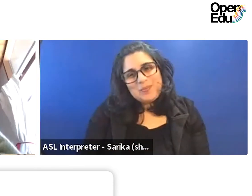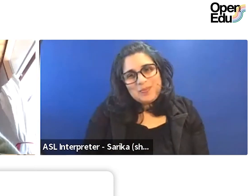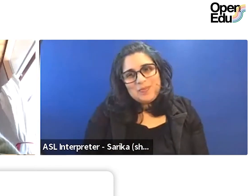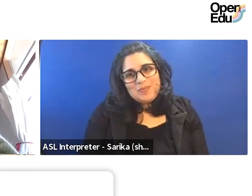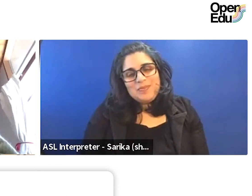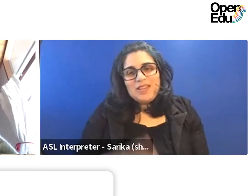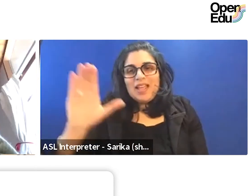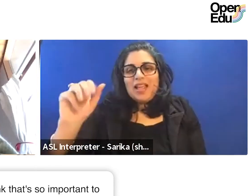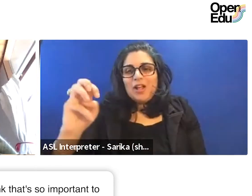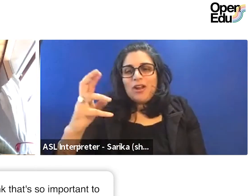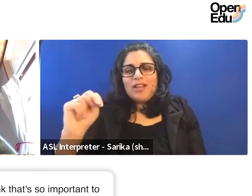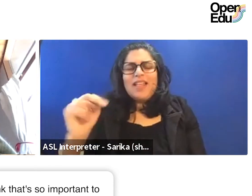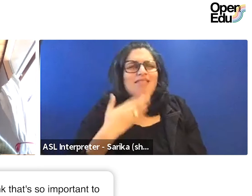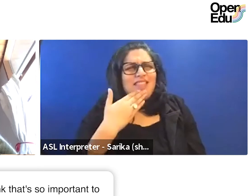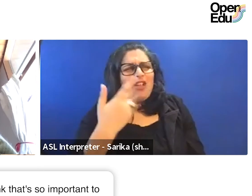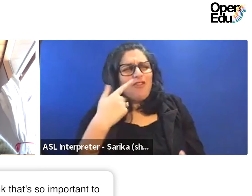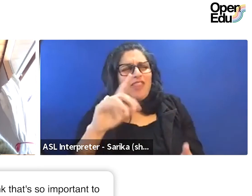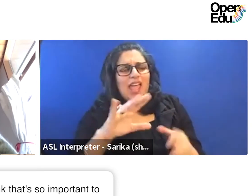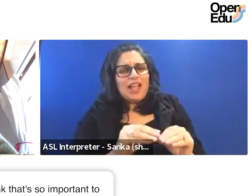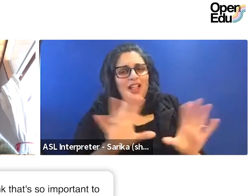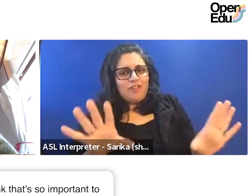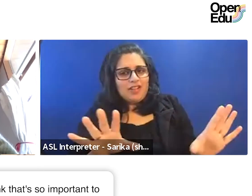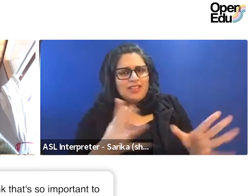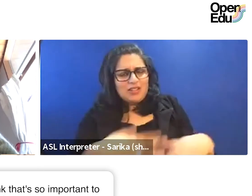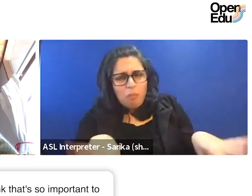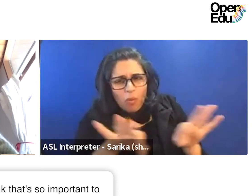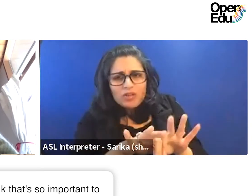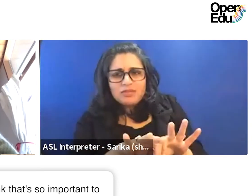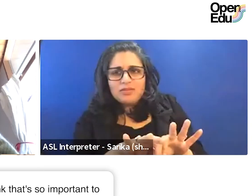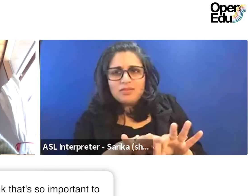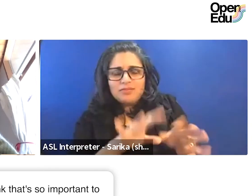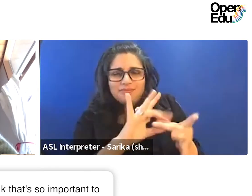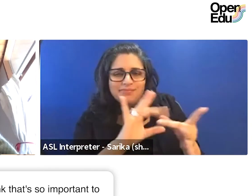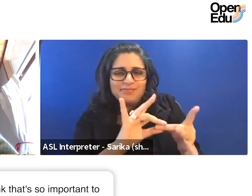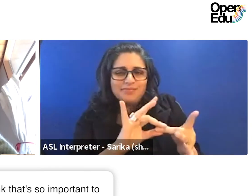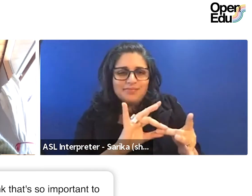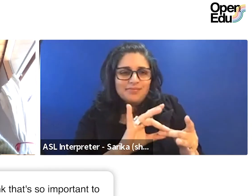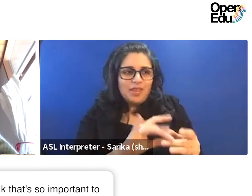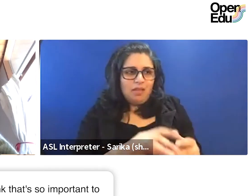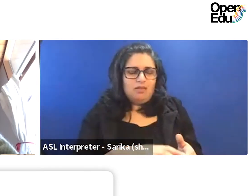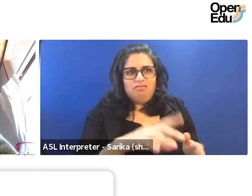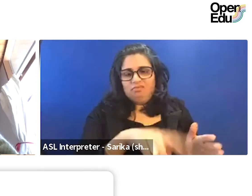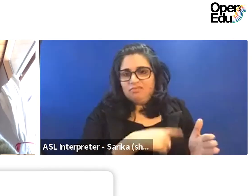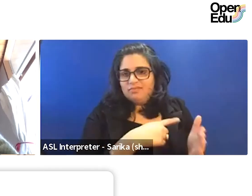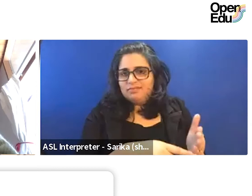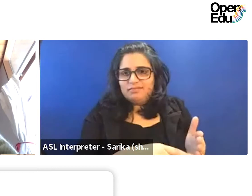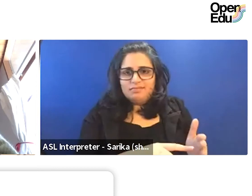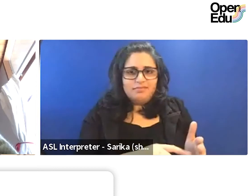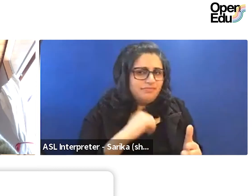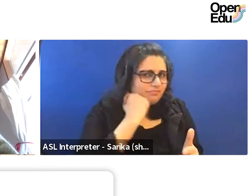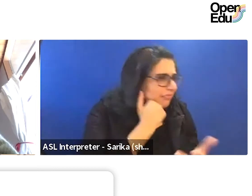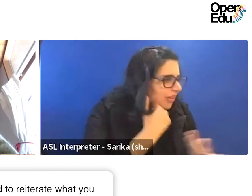Yeah, thanks for that clarification. I think that's so important to say, that shaming and canceling is still